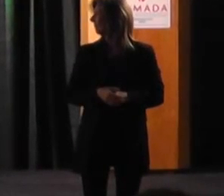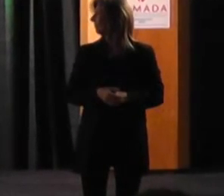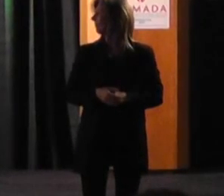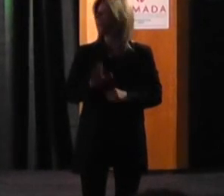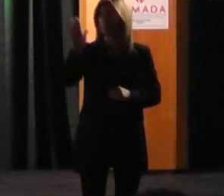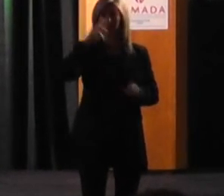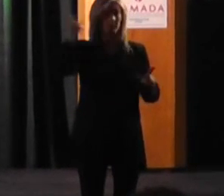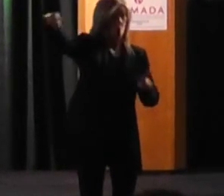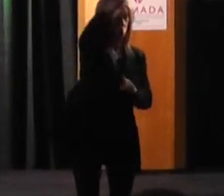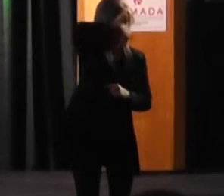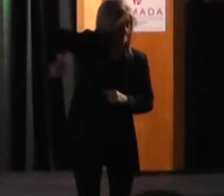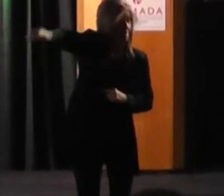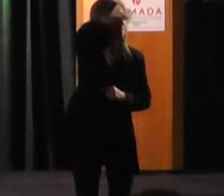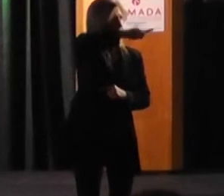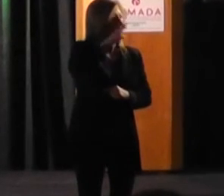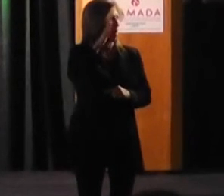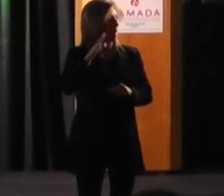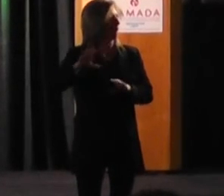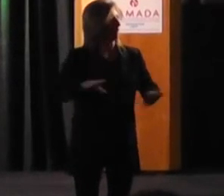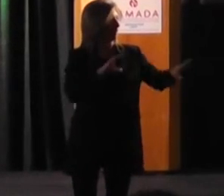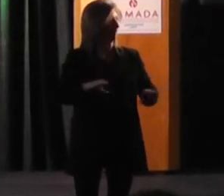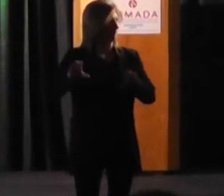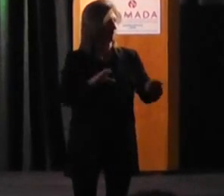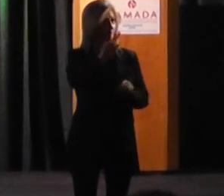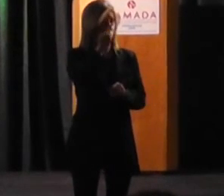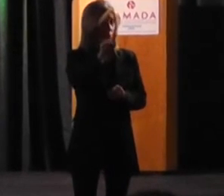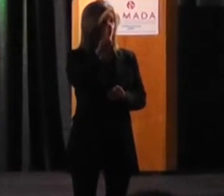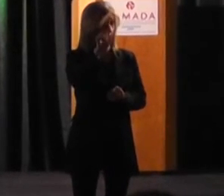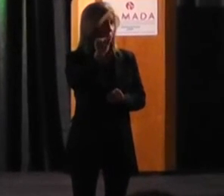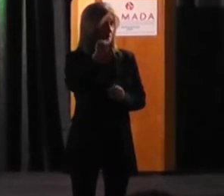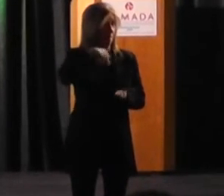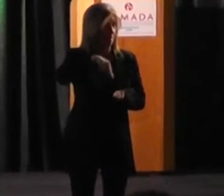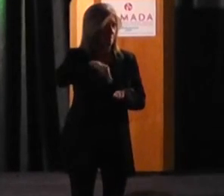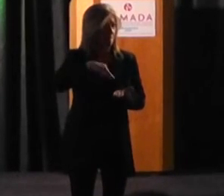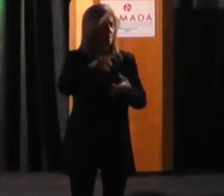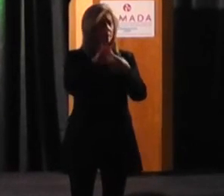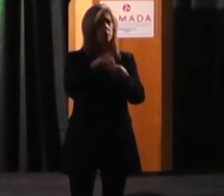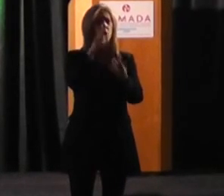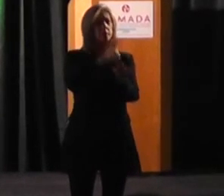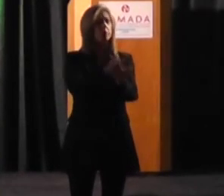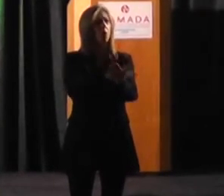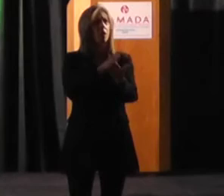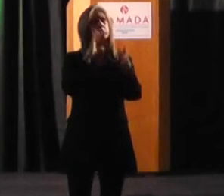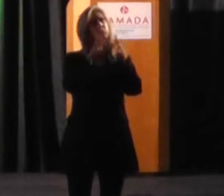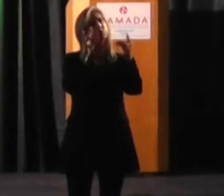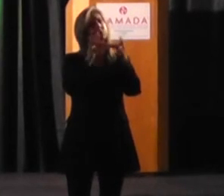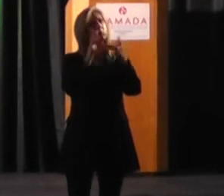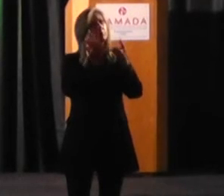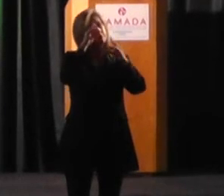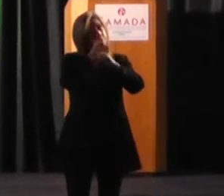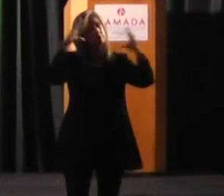We are going to do Zumba to a song that talks about all the great landscapes in